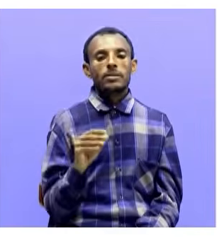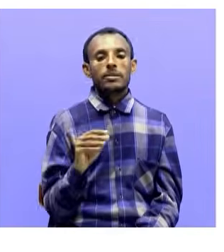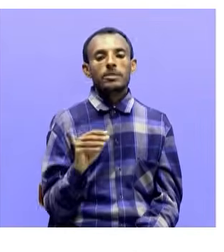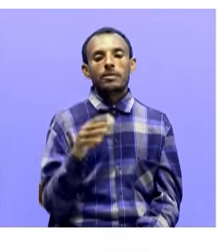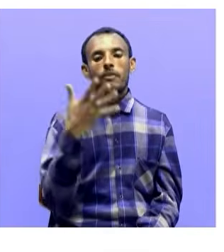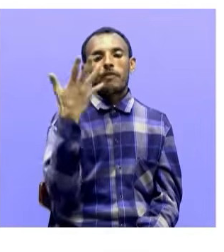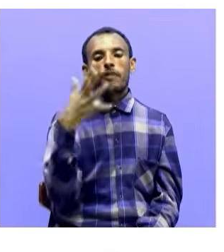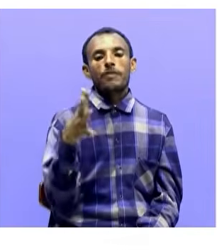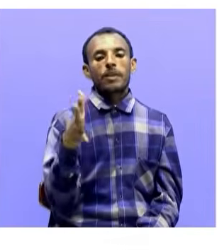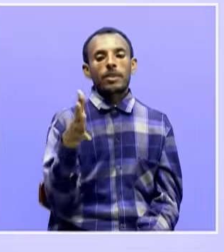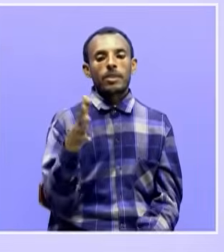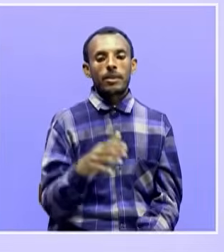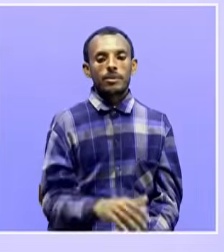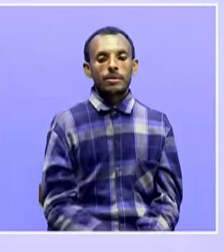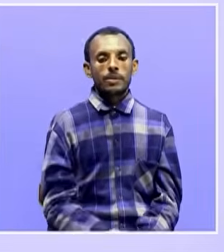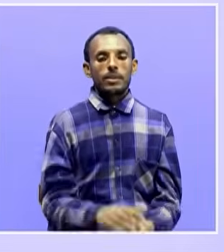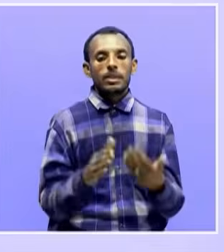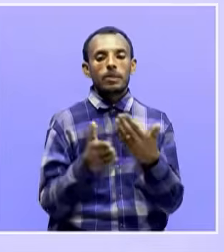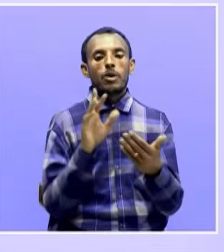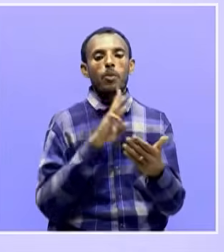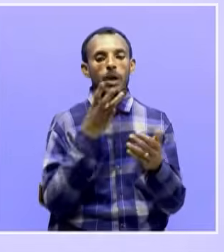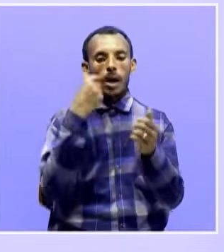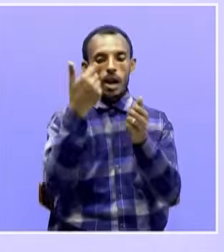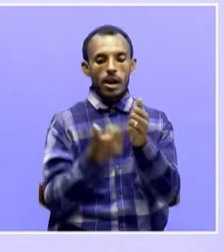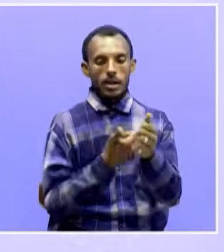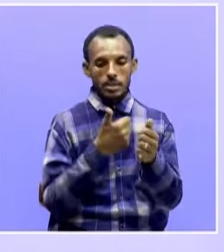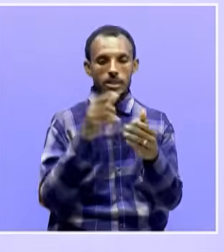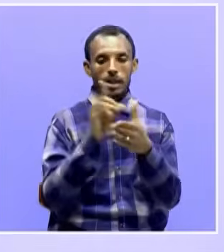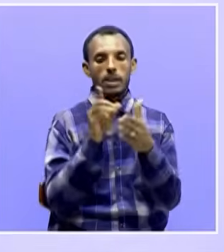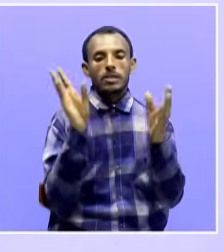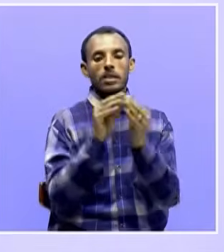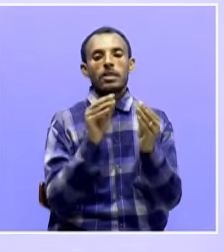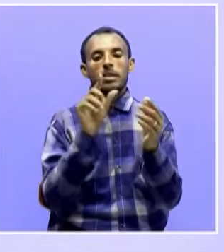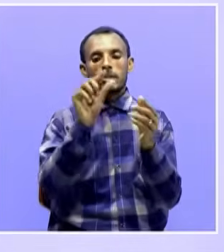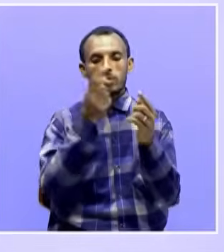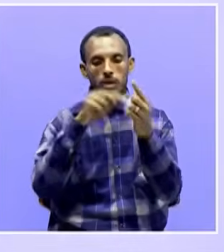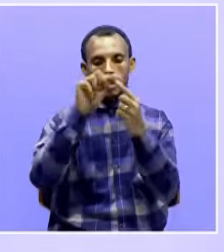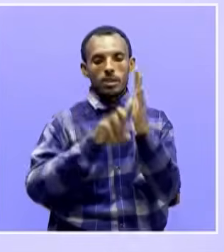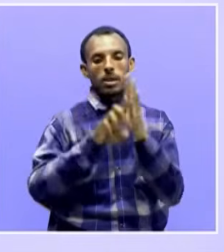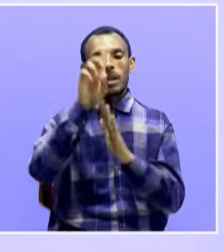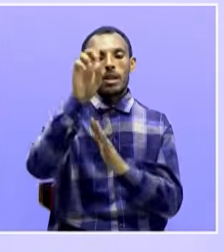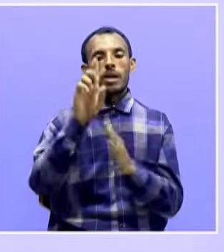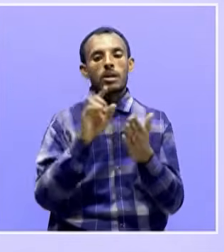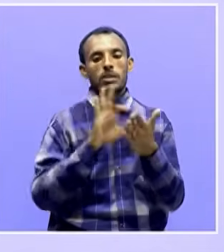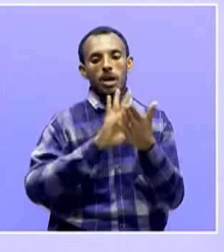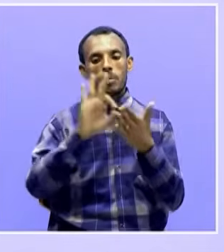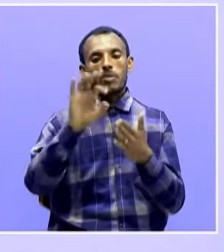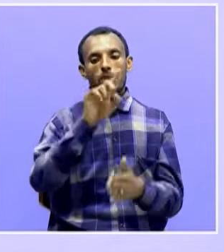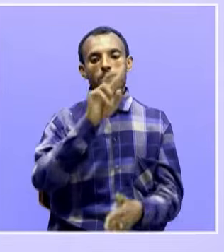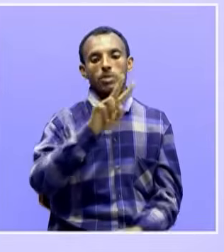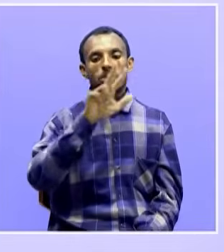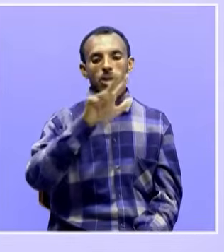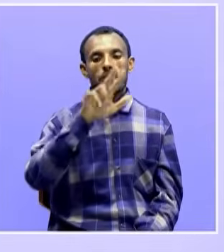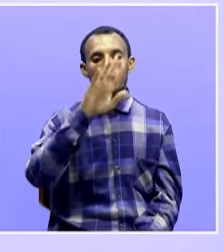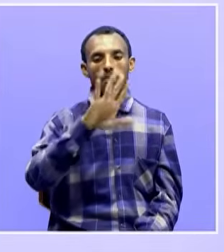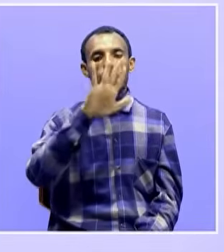and 15. Simply we arranged the dataset in ascending order. Let's count. 1, 2, 3, 4,